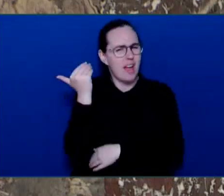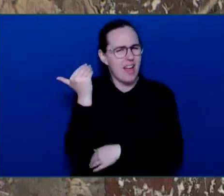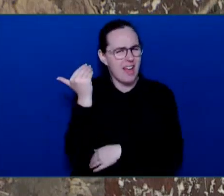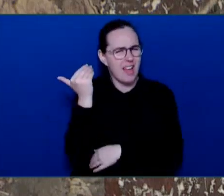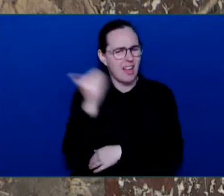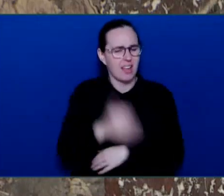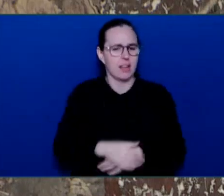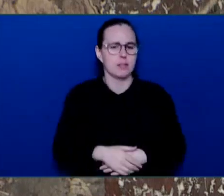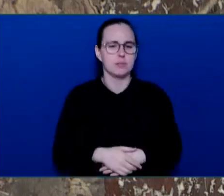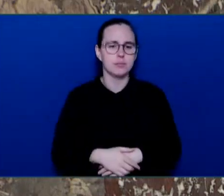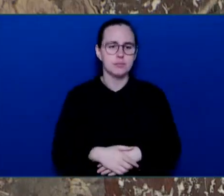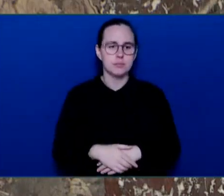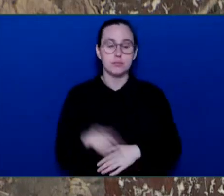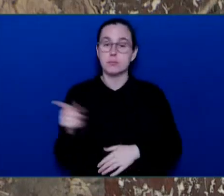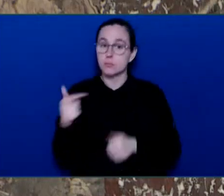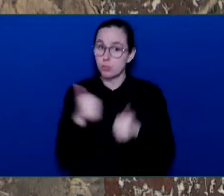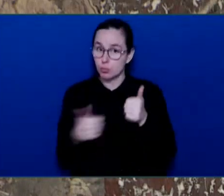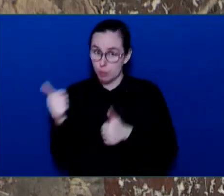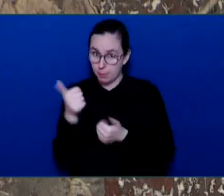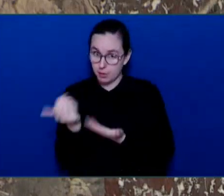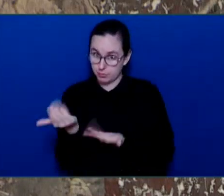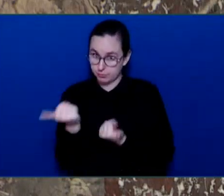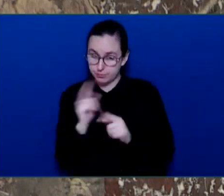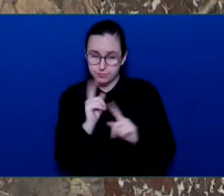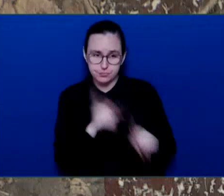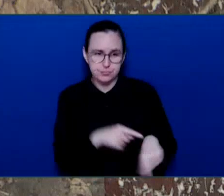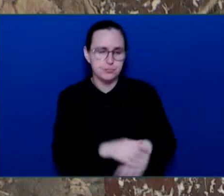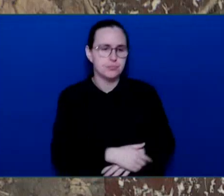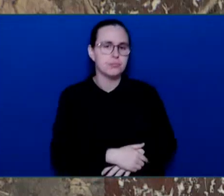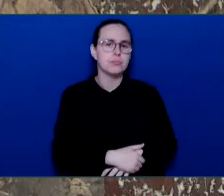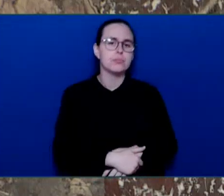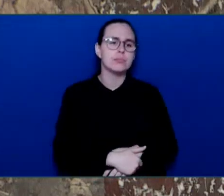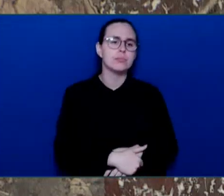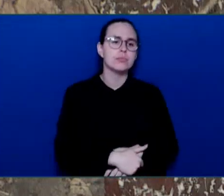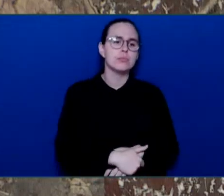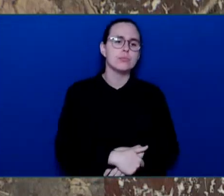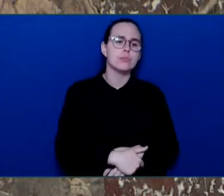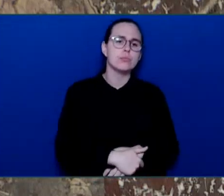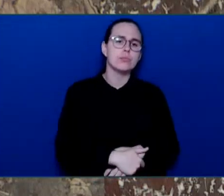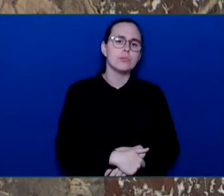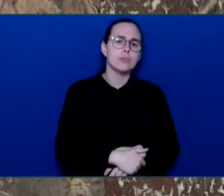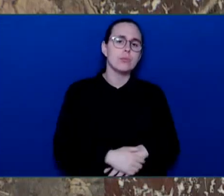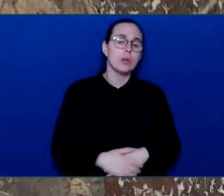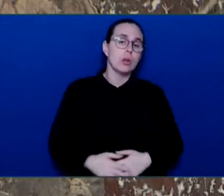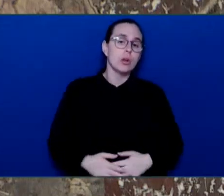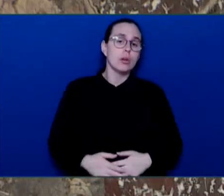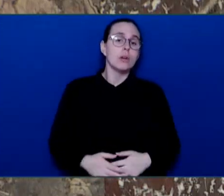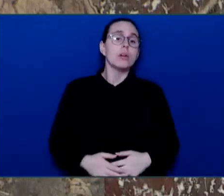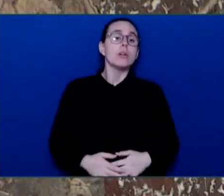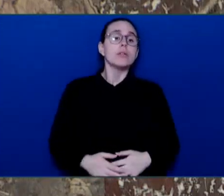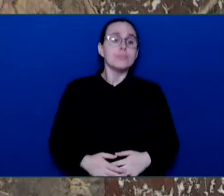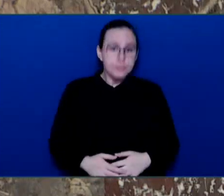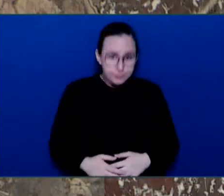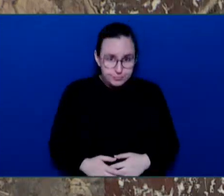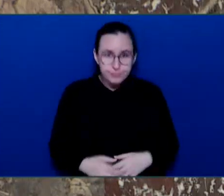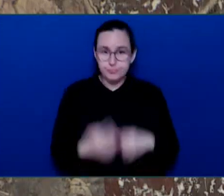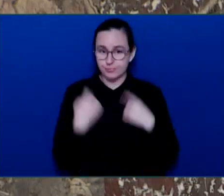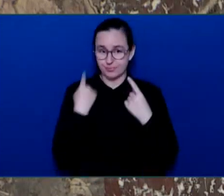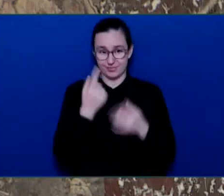the evidence of the last 5 years was the complete opposite of what the member said, if we weren't currently